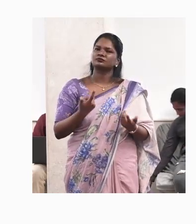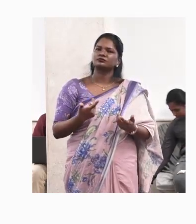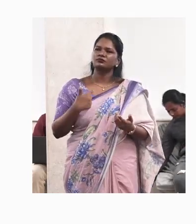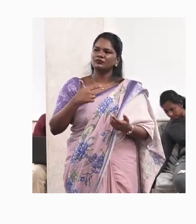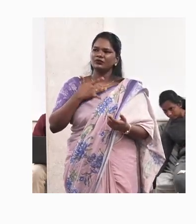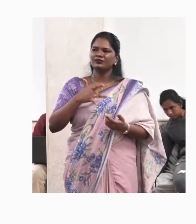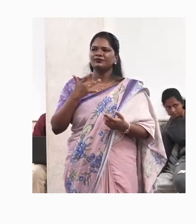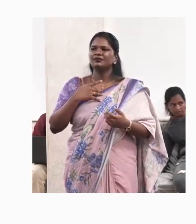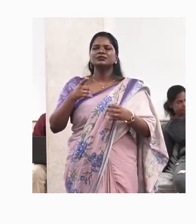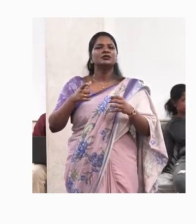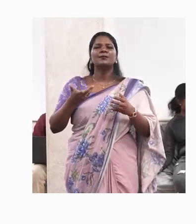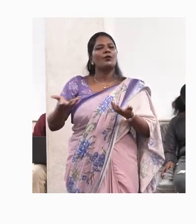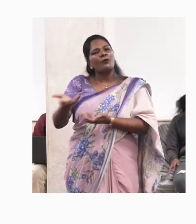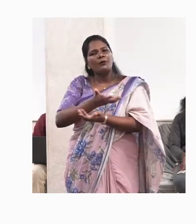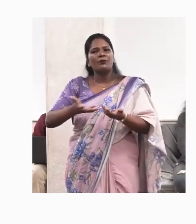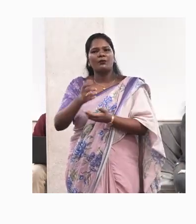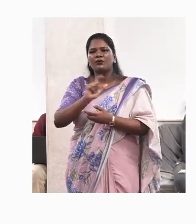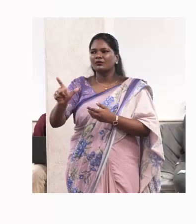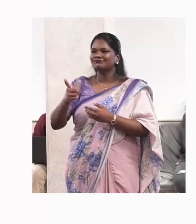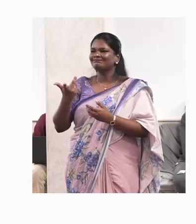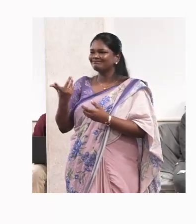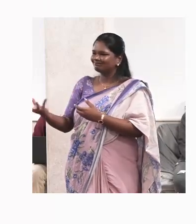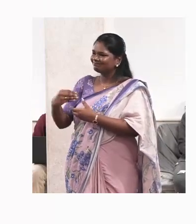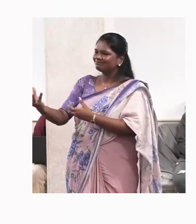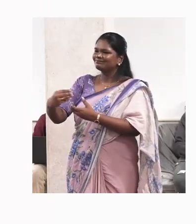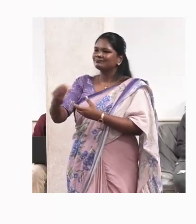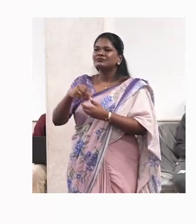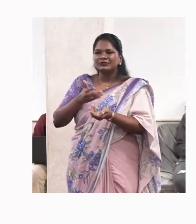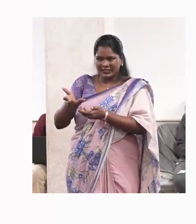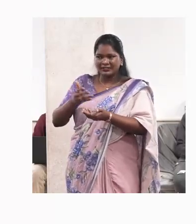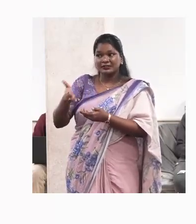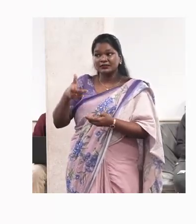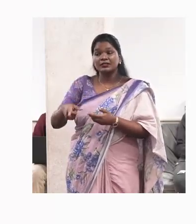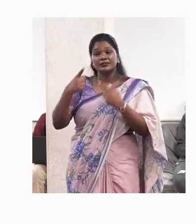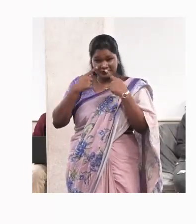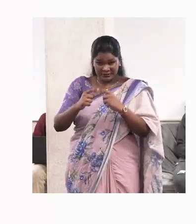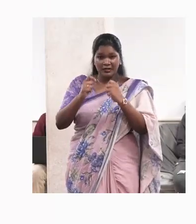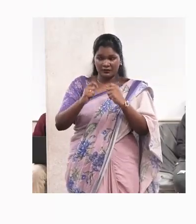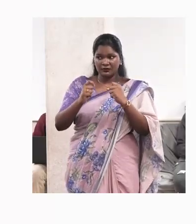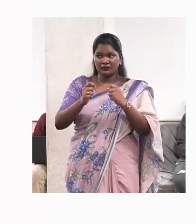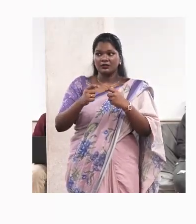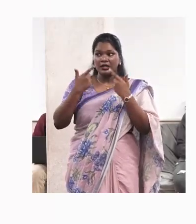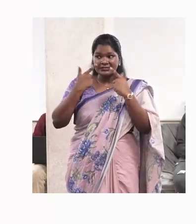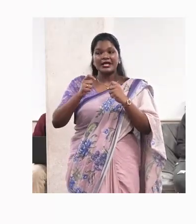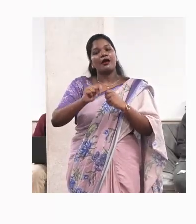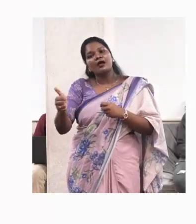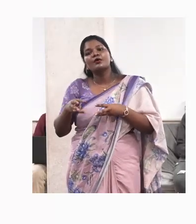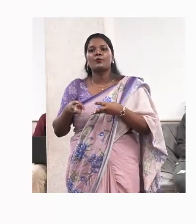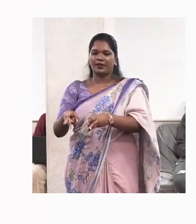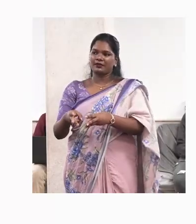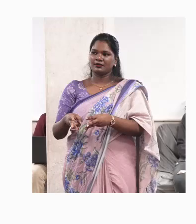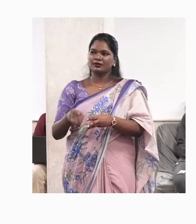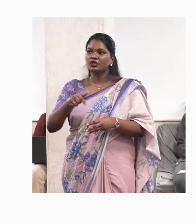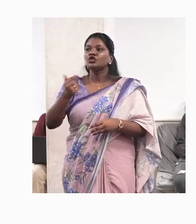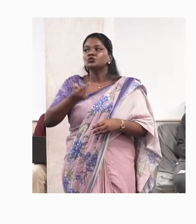I feel it's a combination of what everybody has said, that try in other ways,